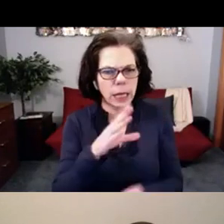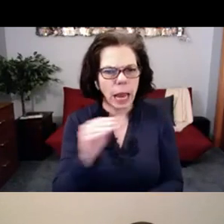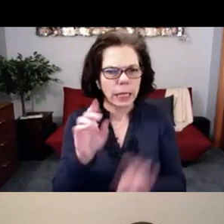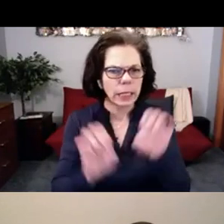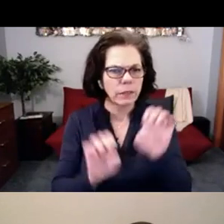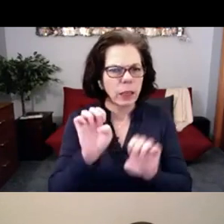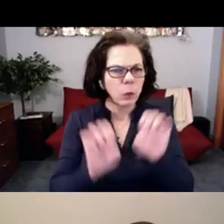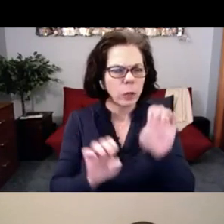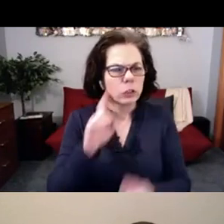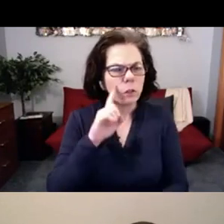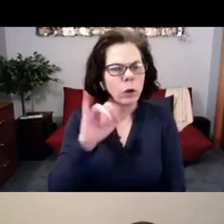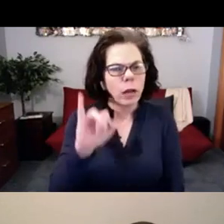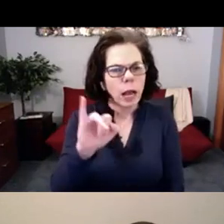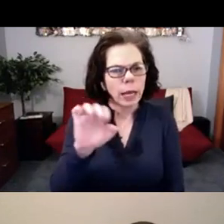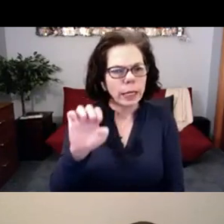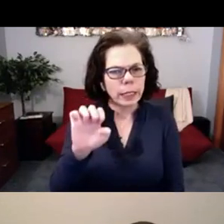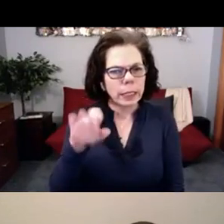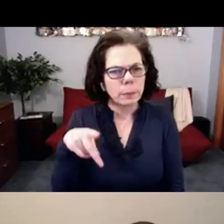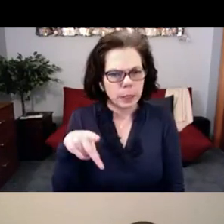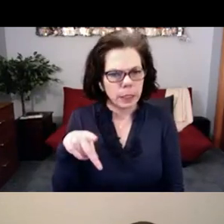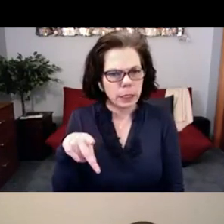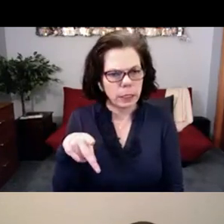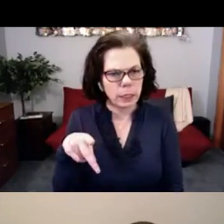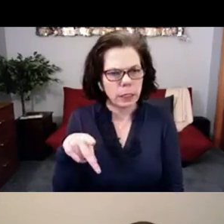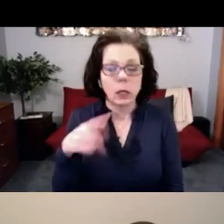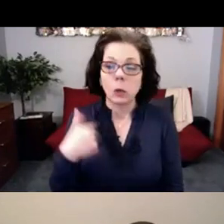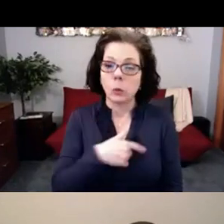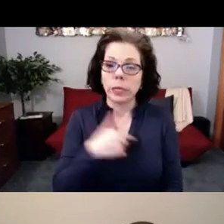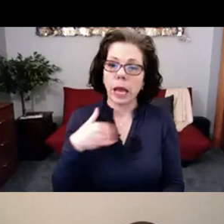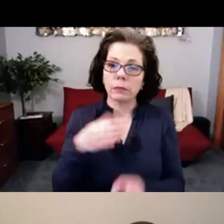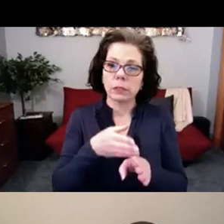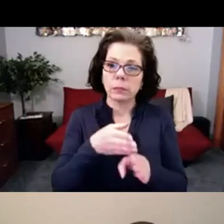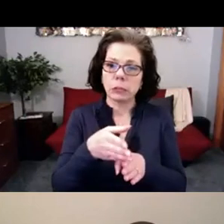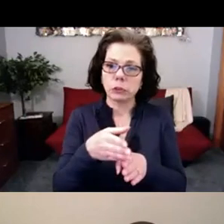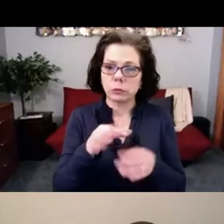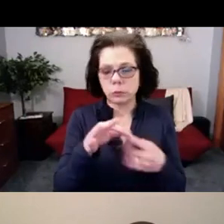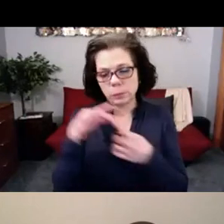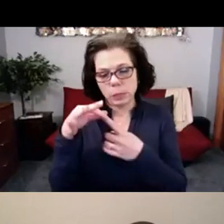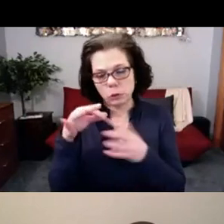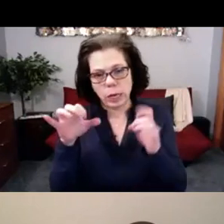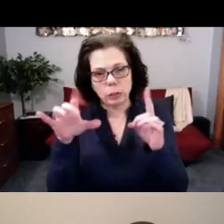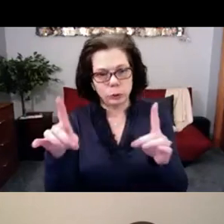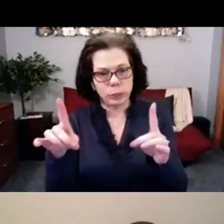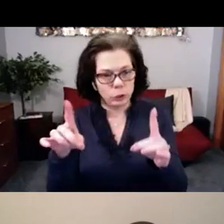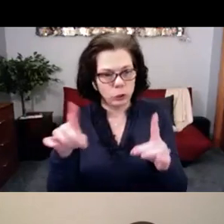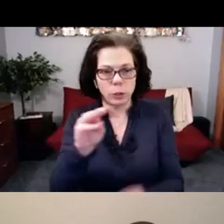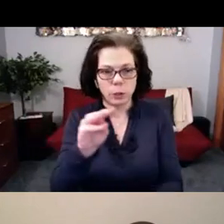for IEP? We have our special education coordinator here, Michael